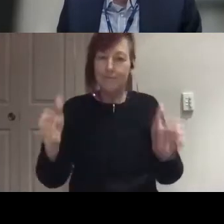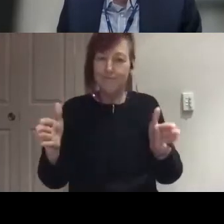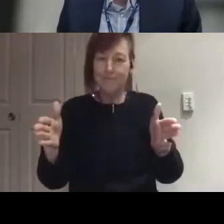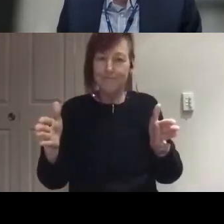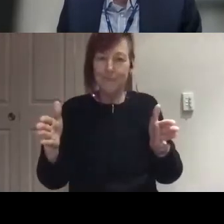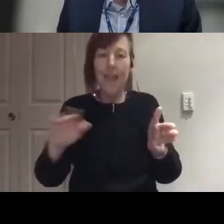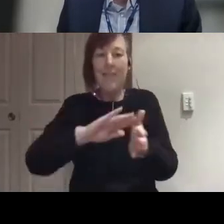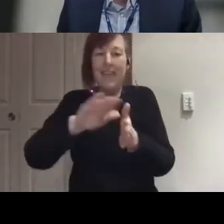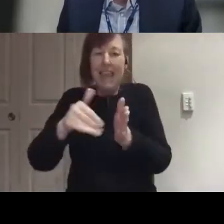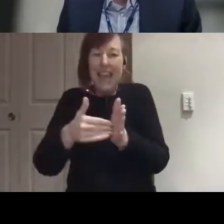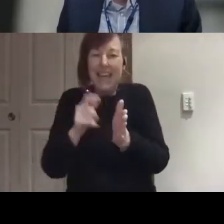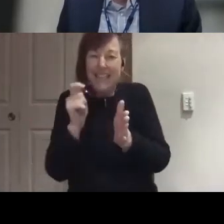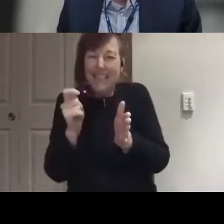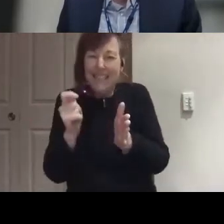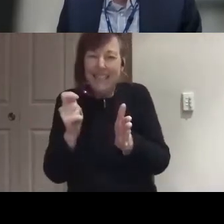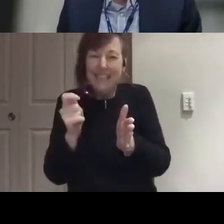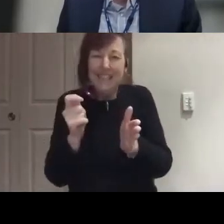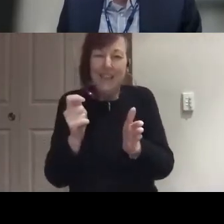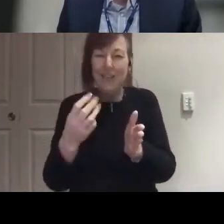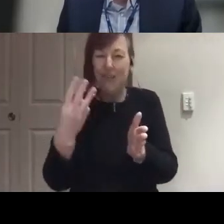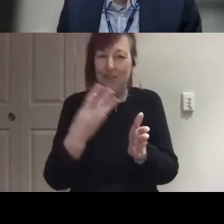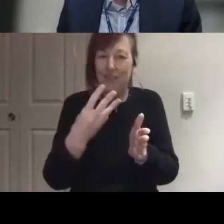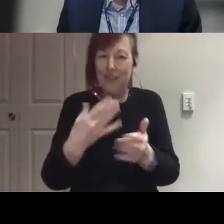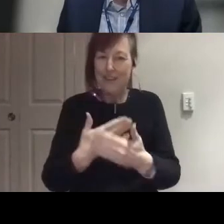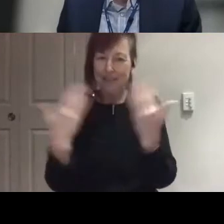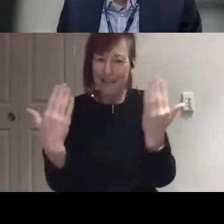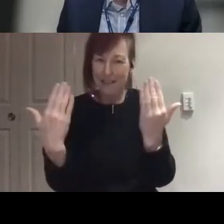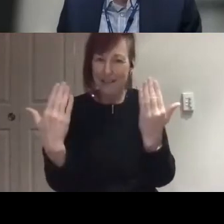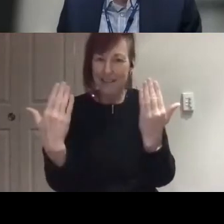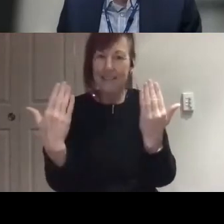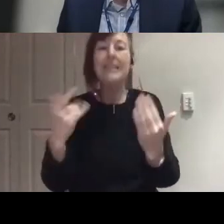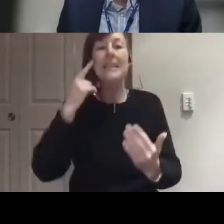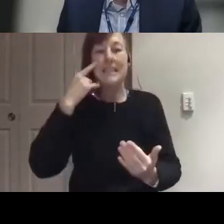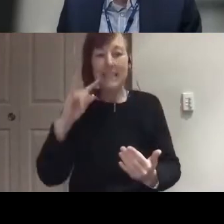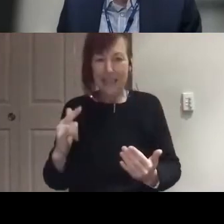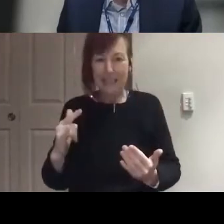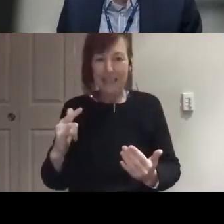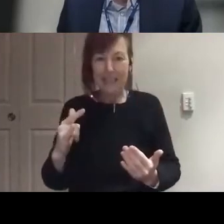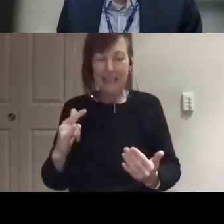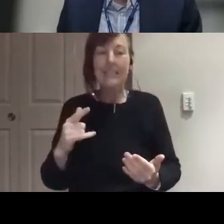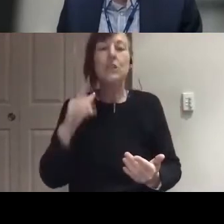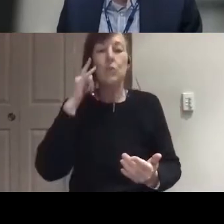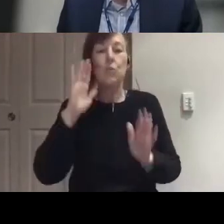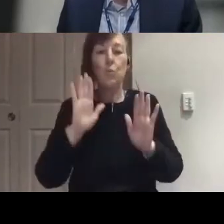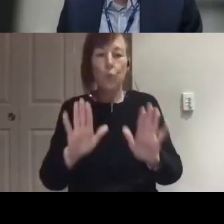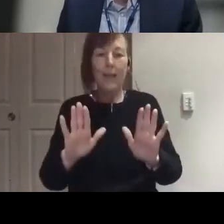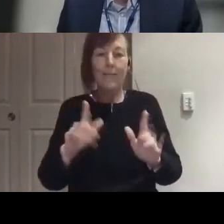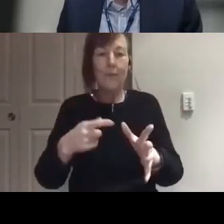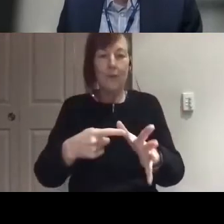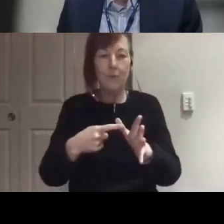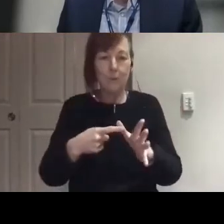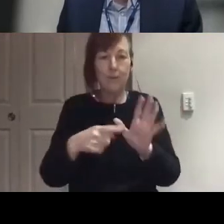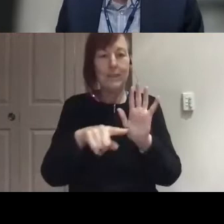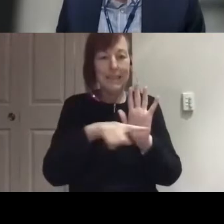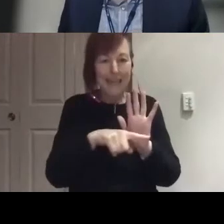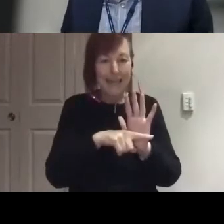make sure that you are not only well, but your test is negative, and then you can be released and return to being a normal citizen again. So